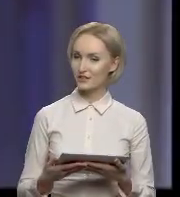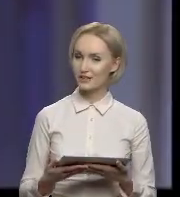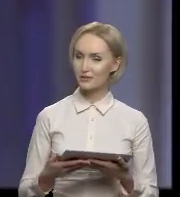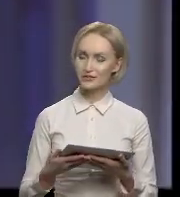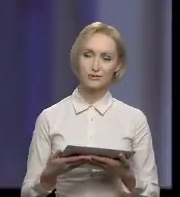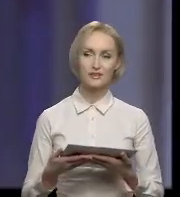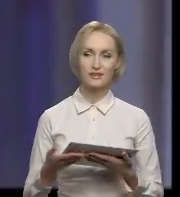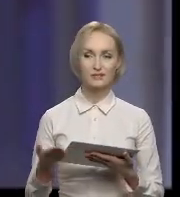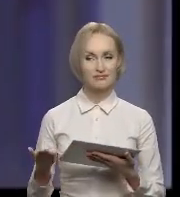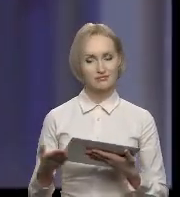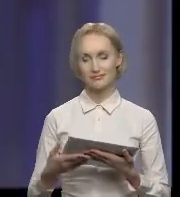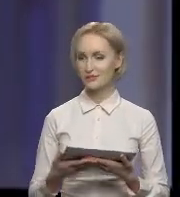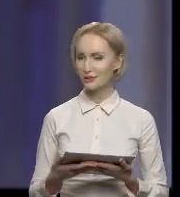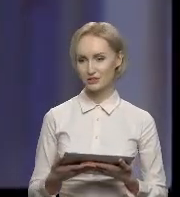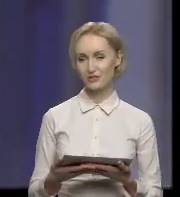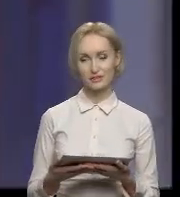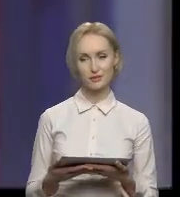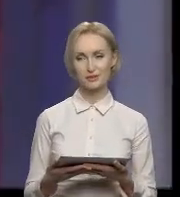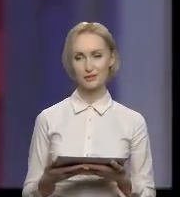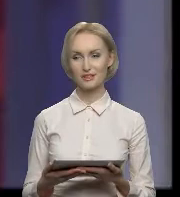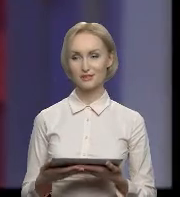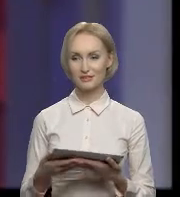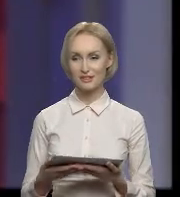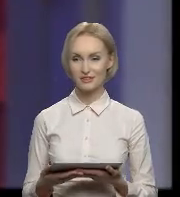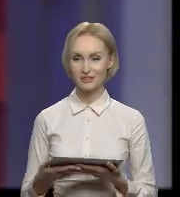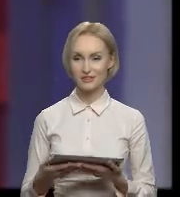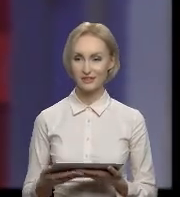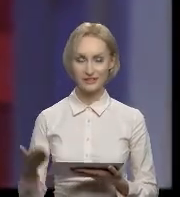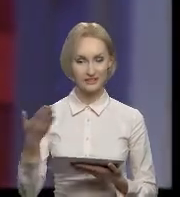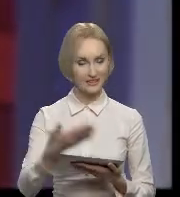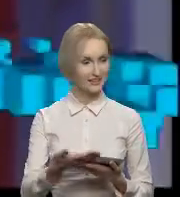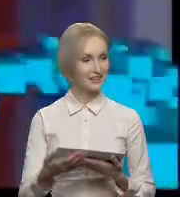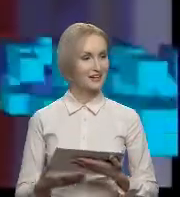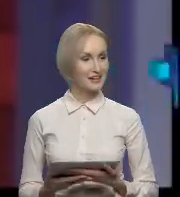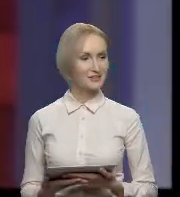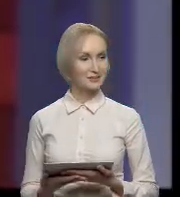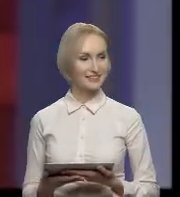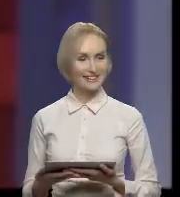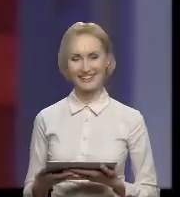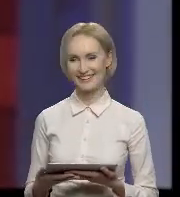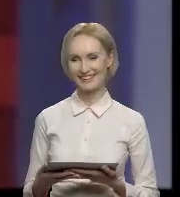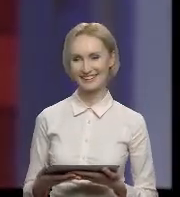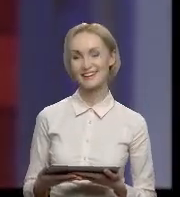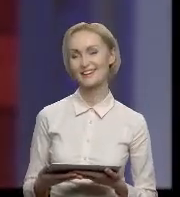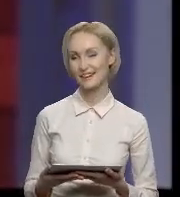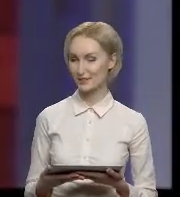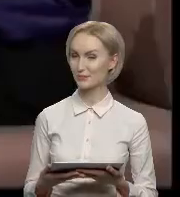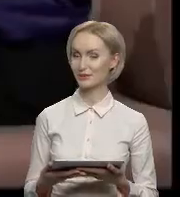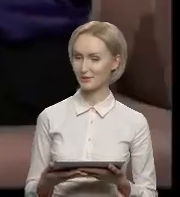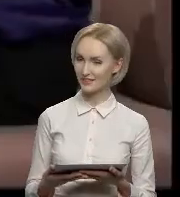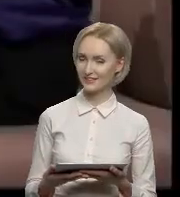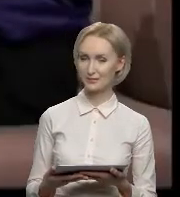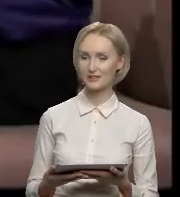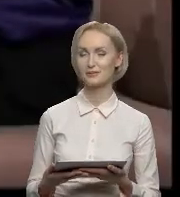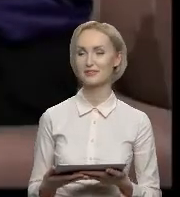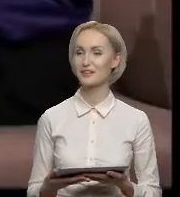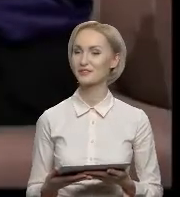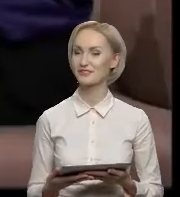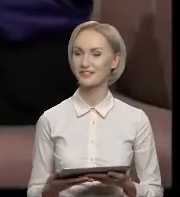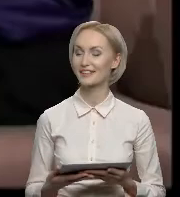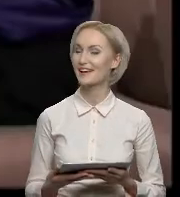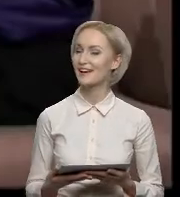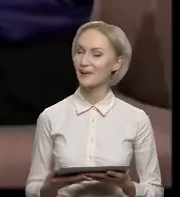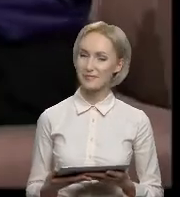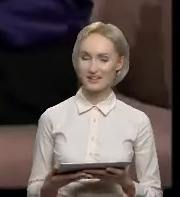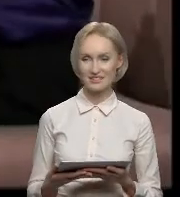sir, because of the simple fact of I ain't go nowhere but to my mom's house, which she did sleep in the tent in the backyard.